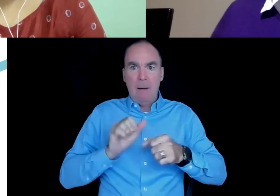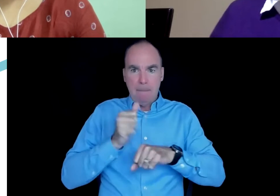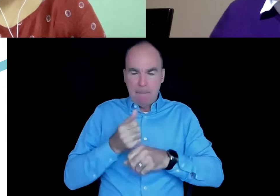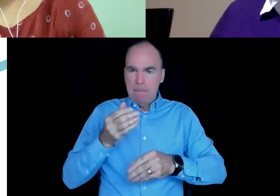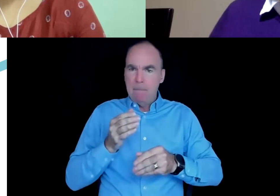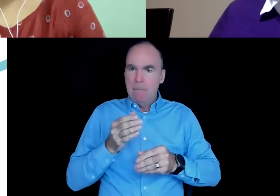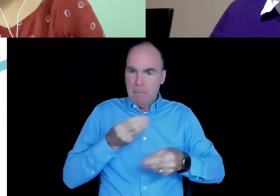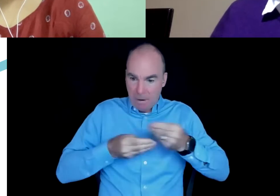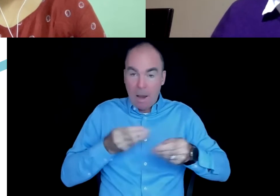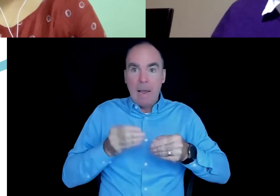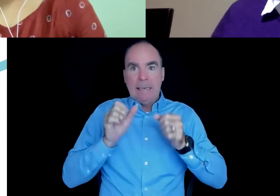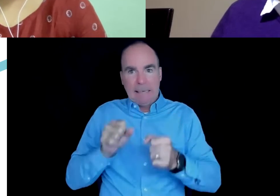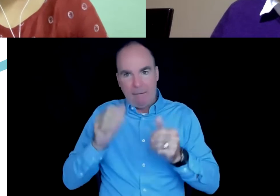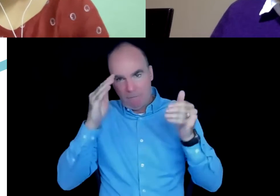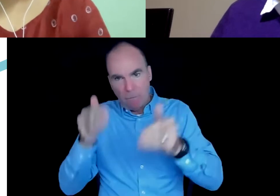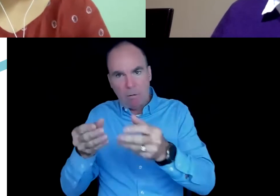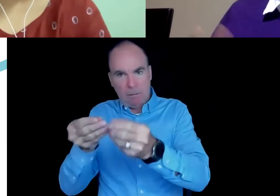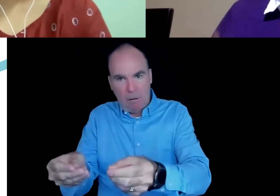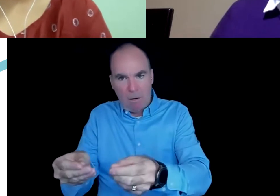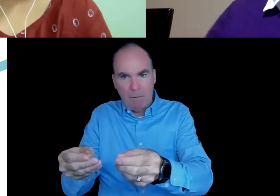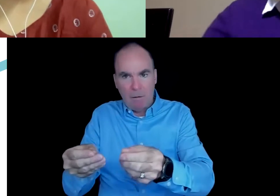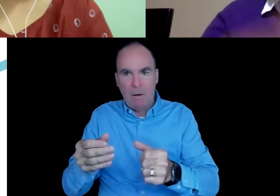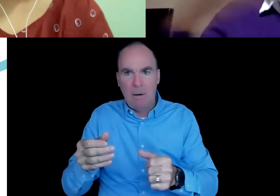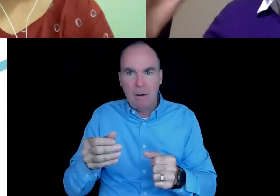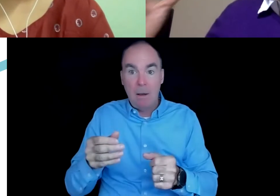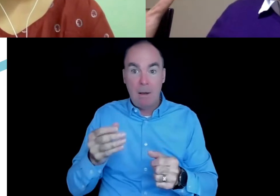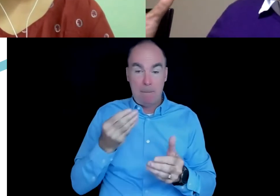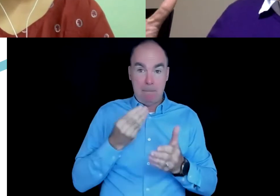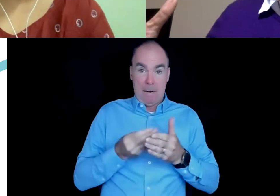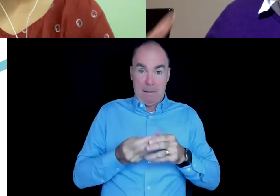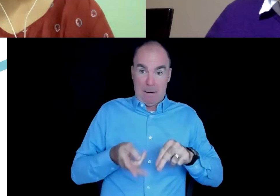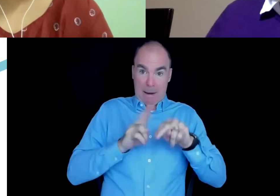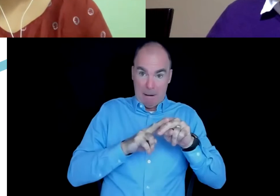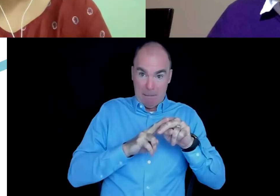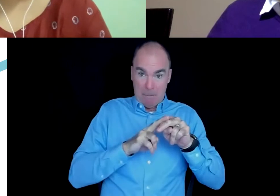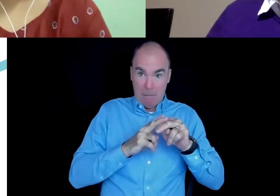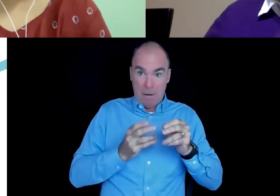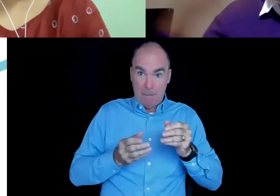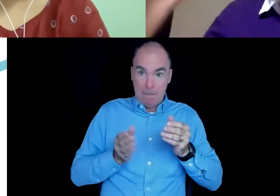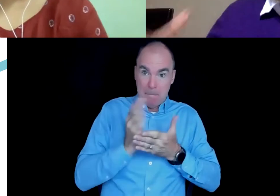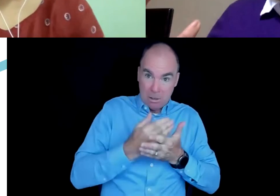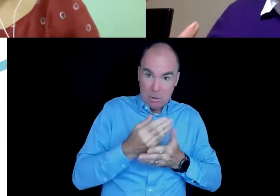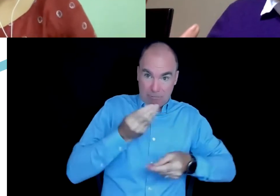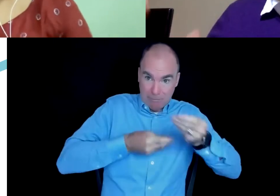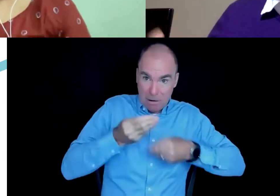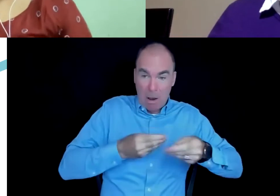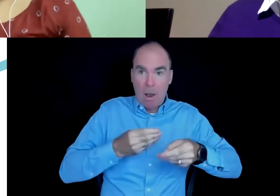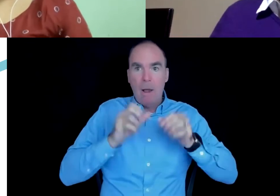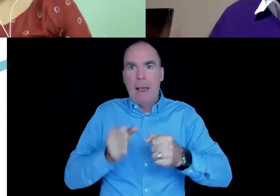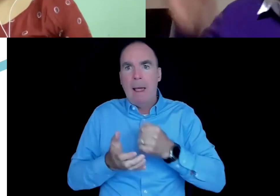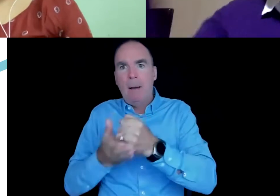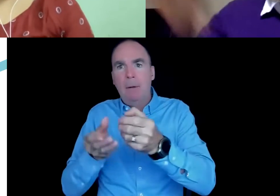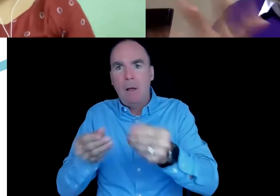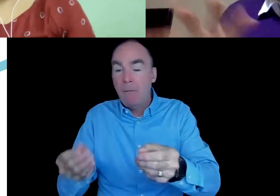no political goodwill from our politicians. So it's to protect. It's a system, okay?